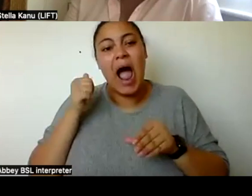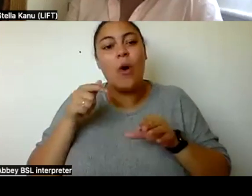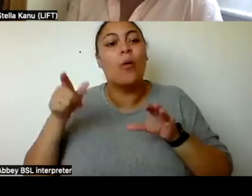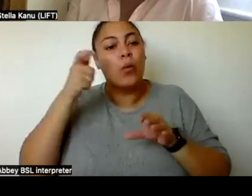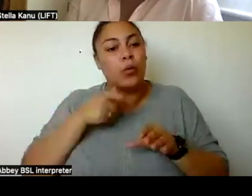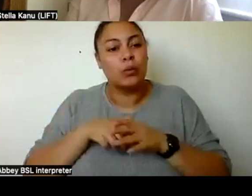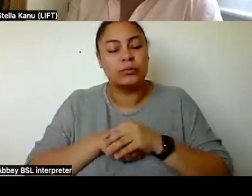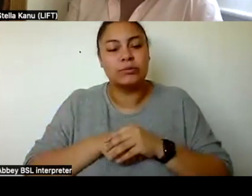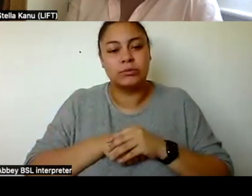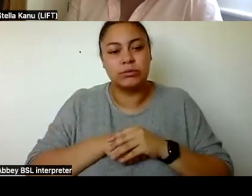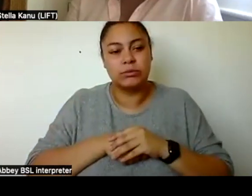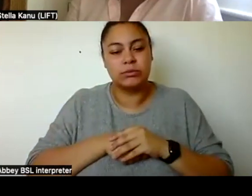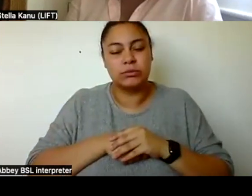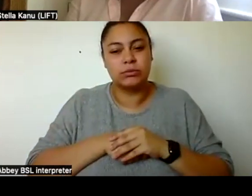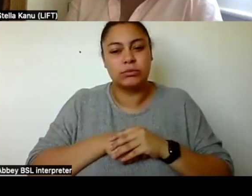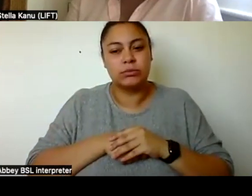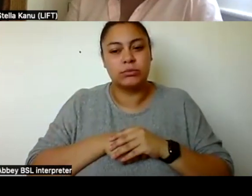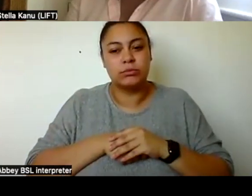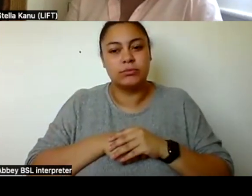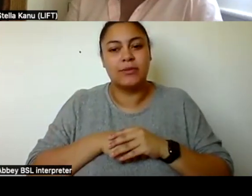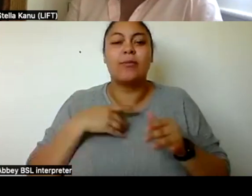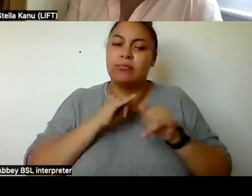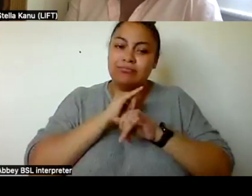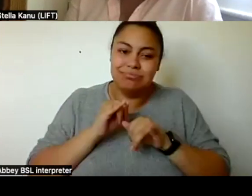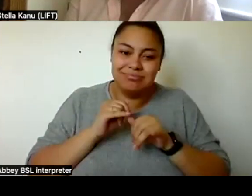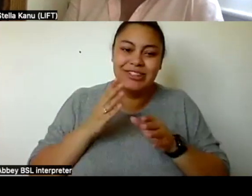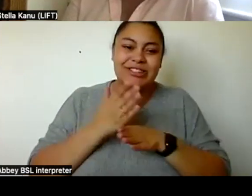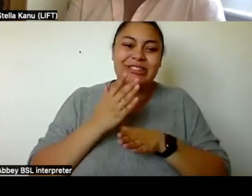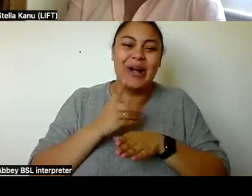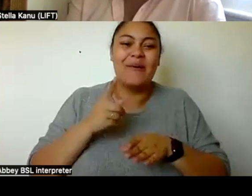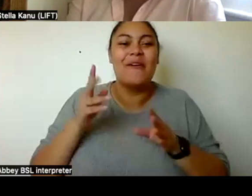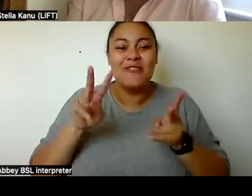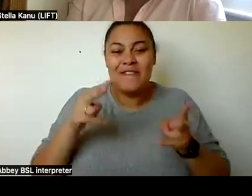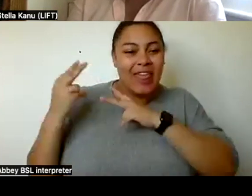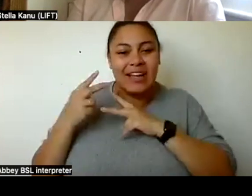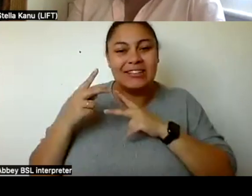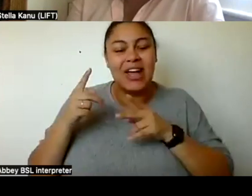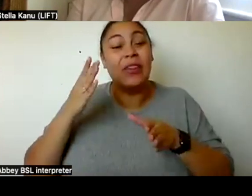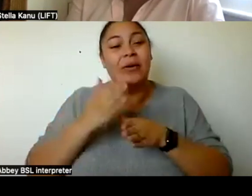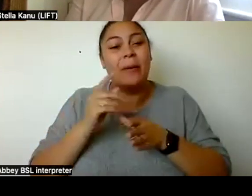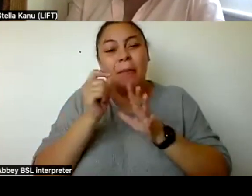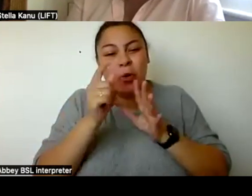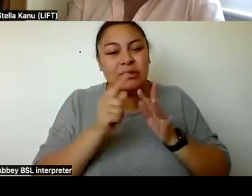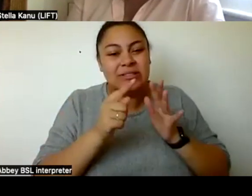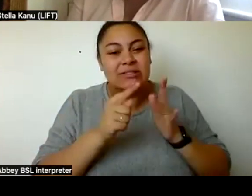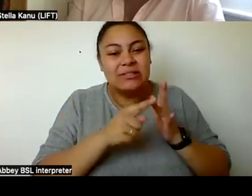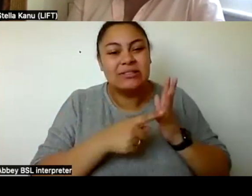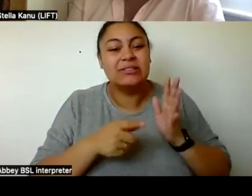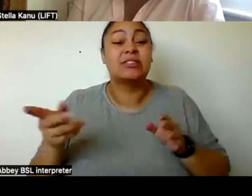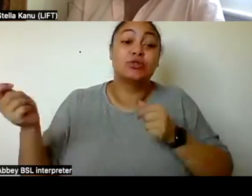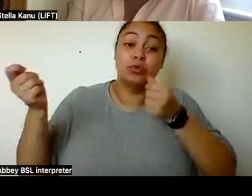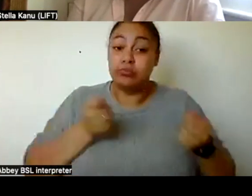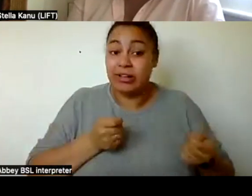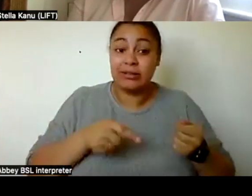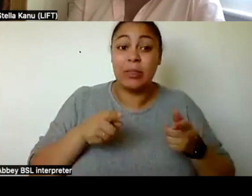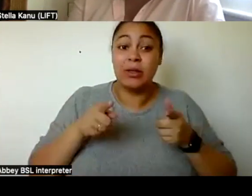court. So I'm going to do a really bad job of kind of reflecting a couple of the points that she was bringing to